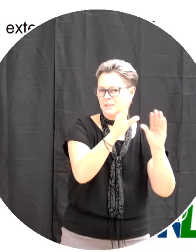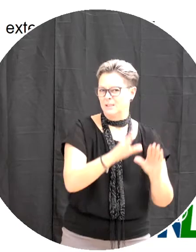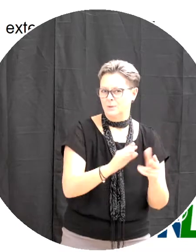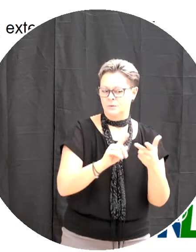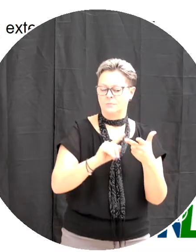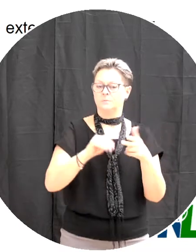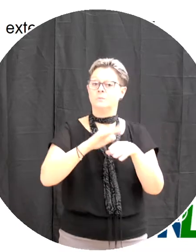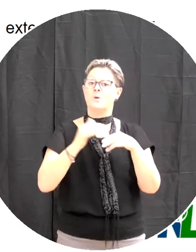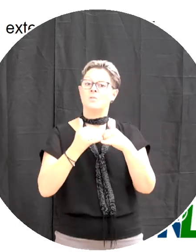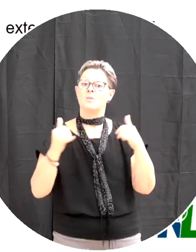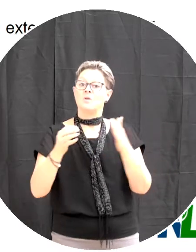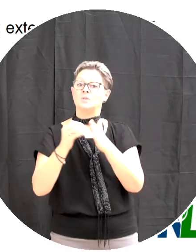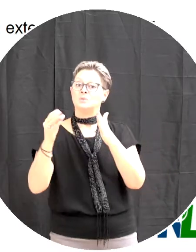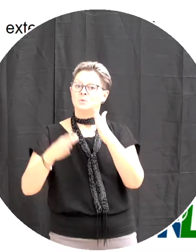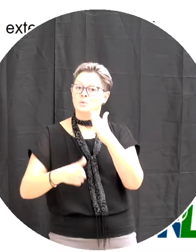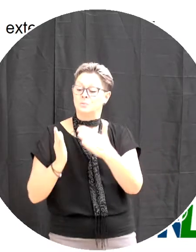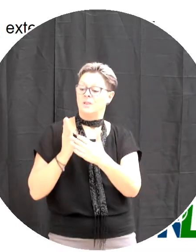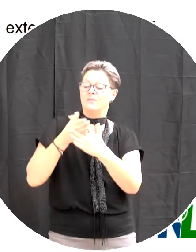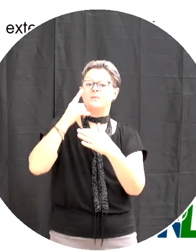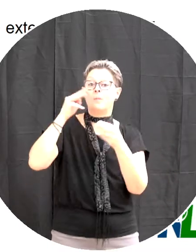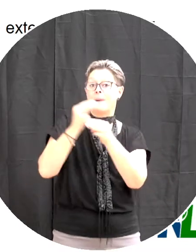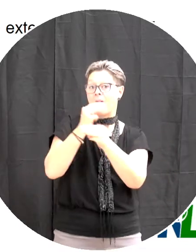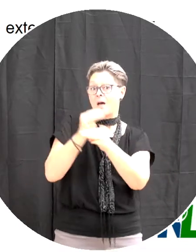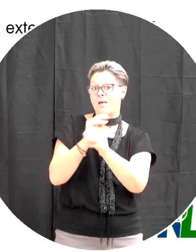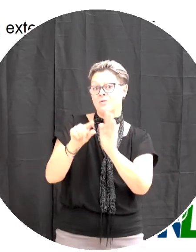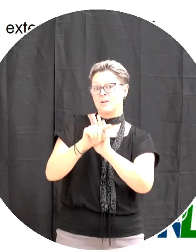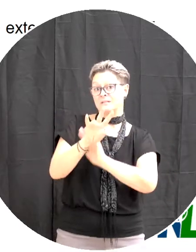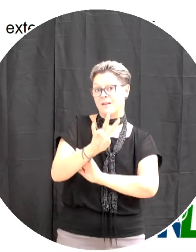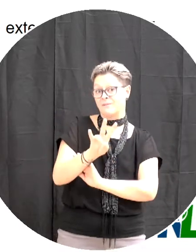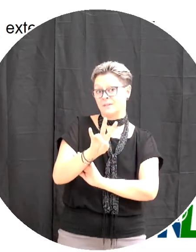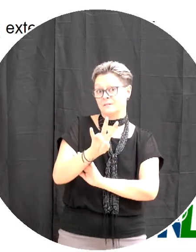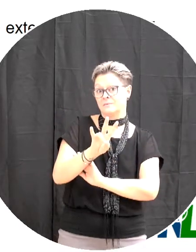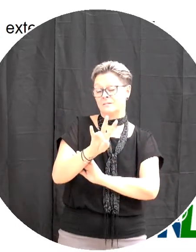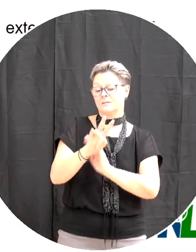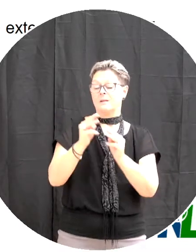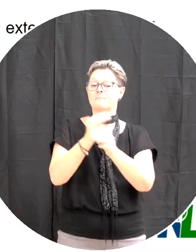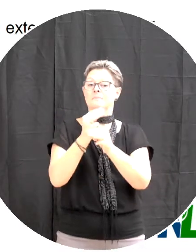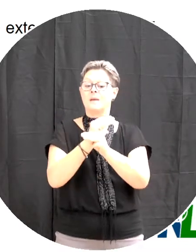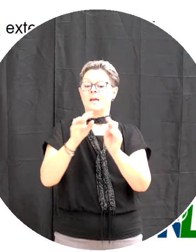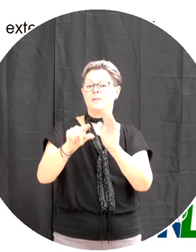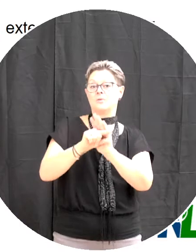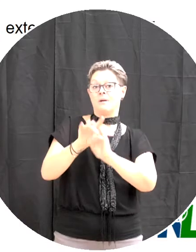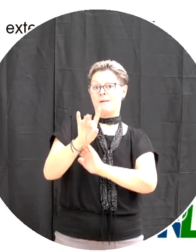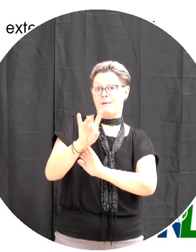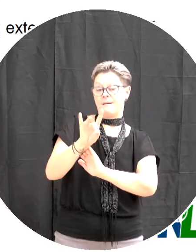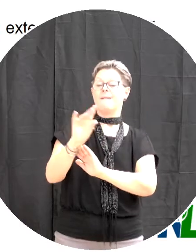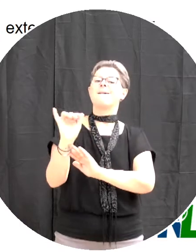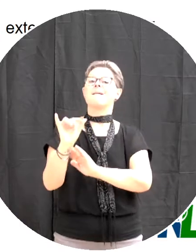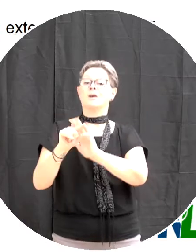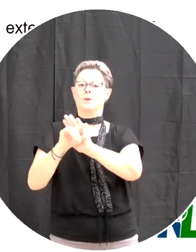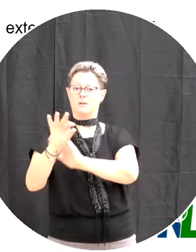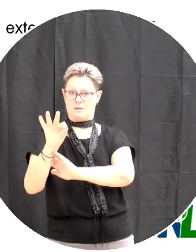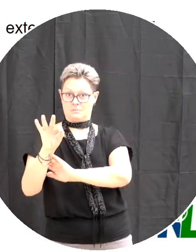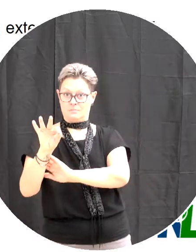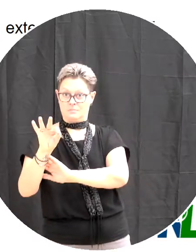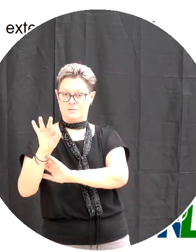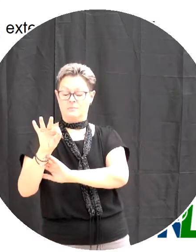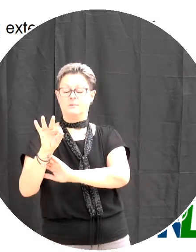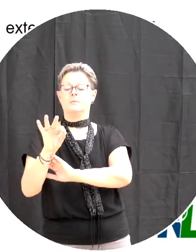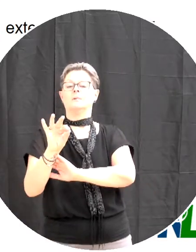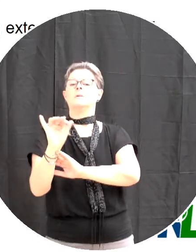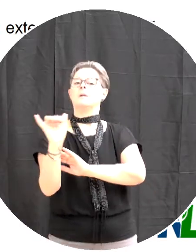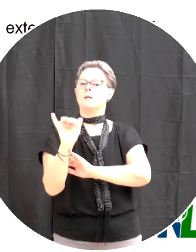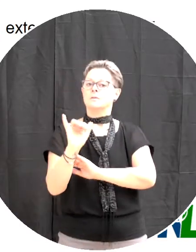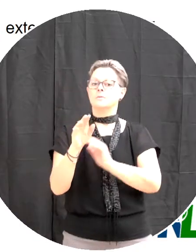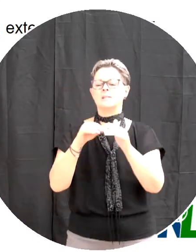intervention resources were developed for math, grade 7, math, grade 8, and math, grade 9, and made accessible to the